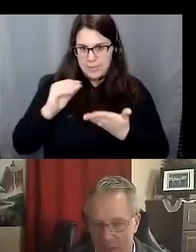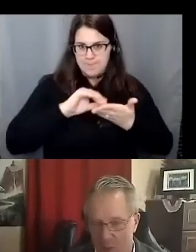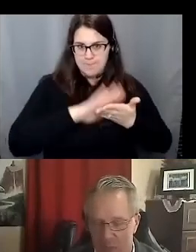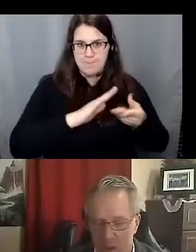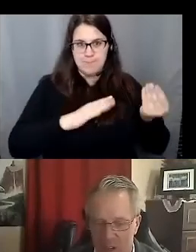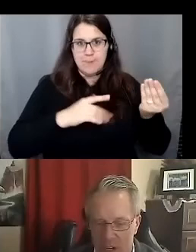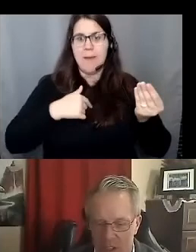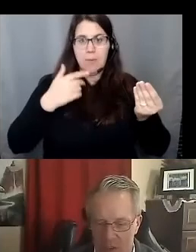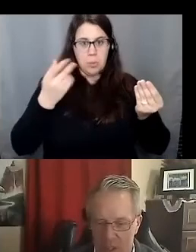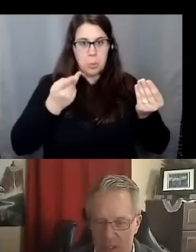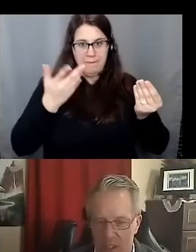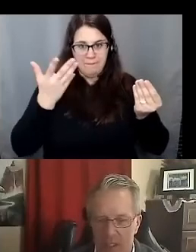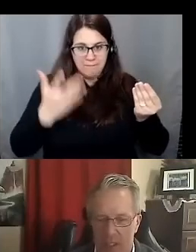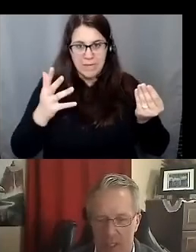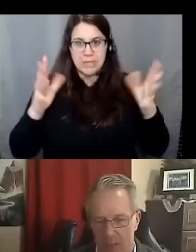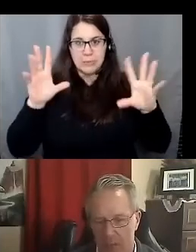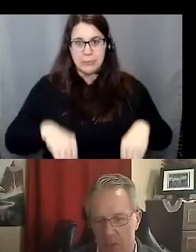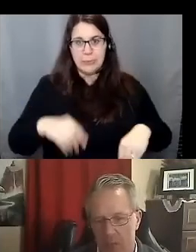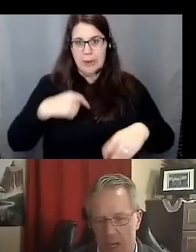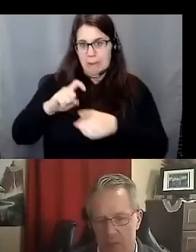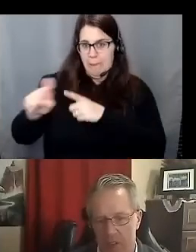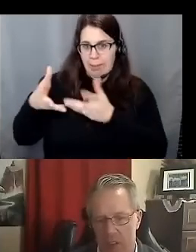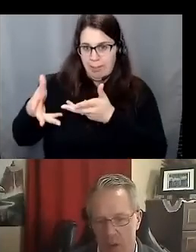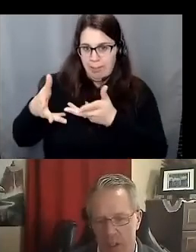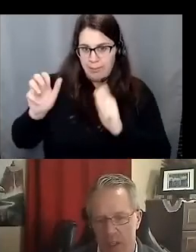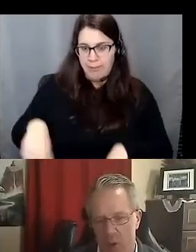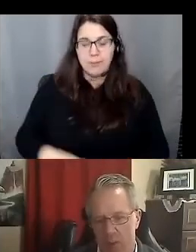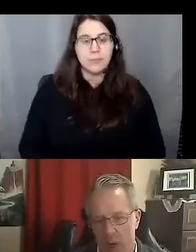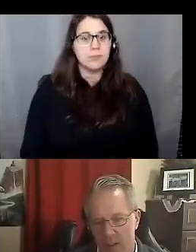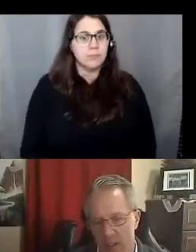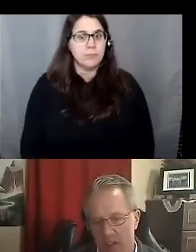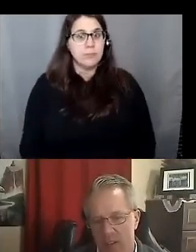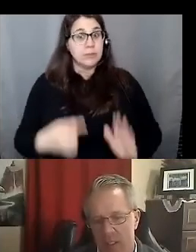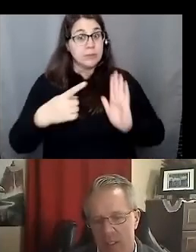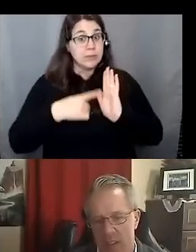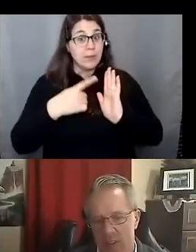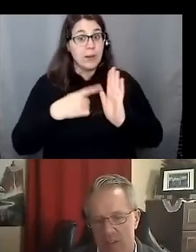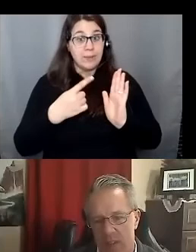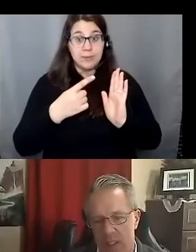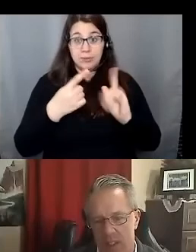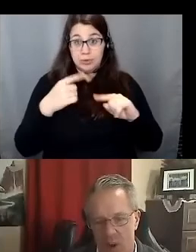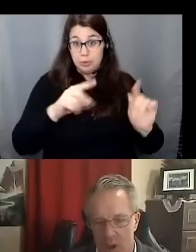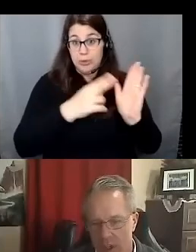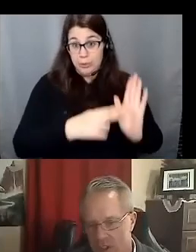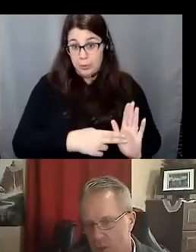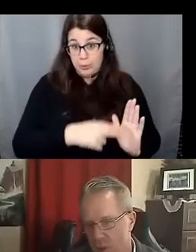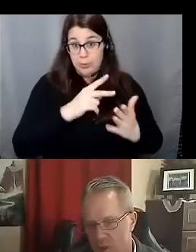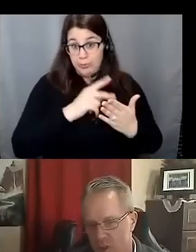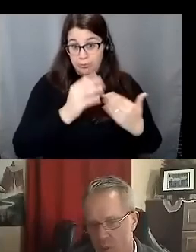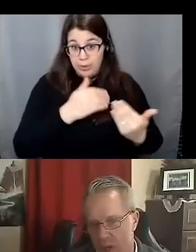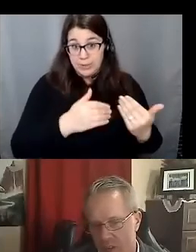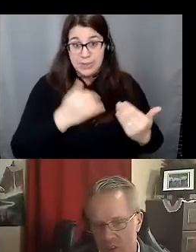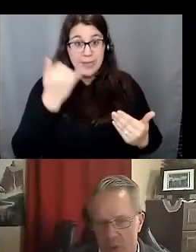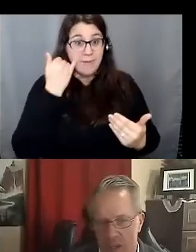you after the webinar and talk to you directly. Sometimes during the enrollment process, if the Know Your Customer